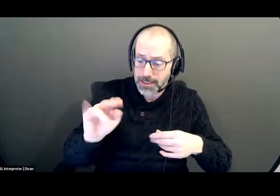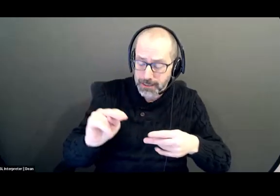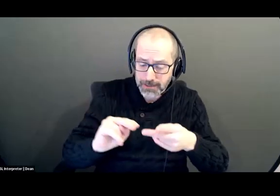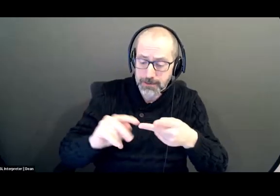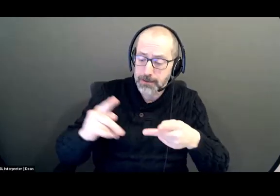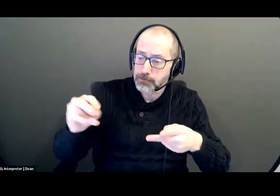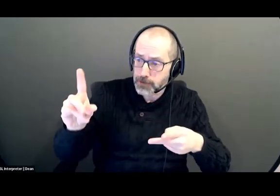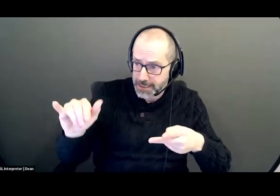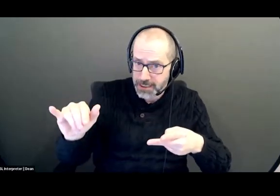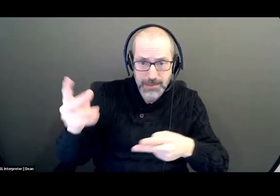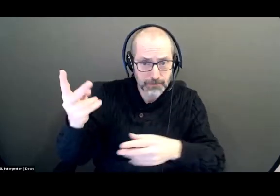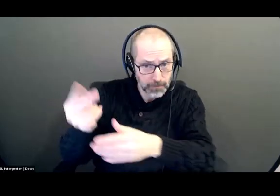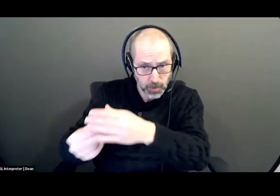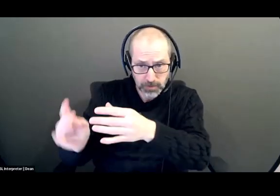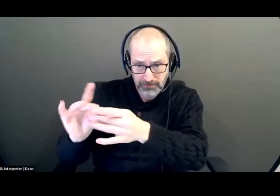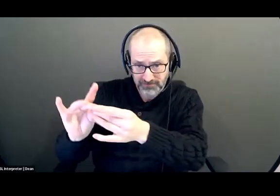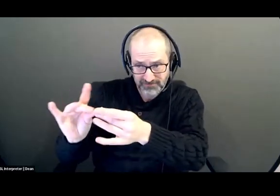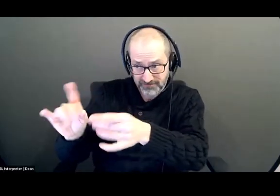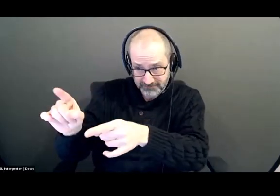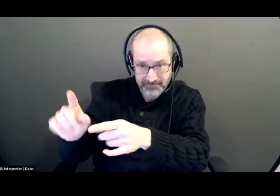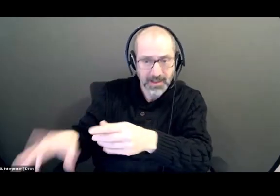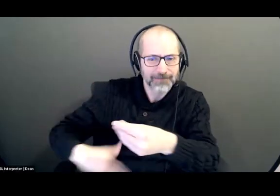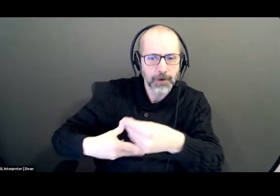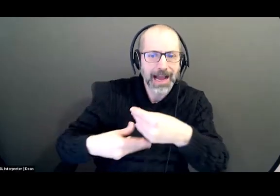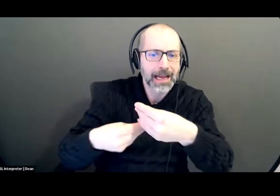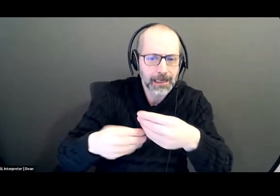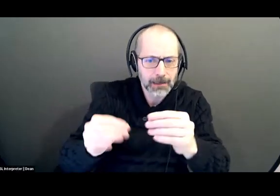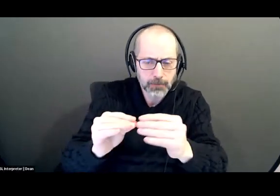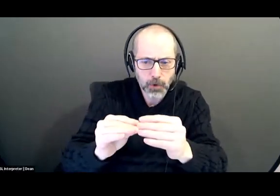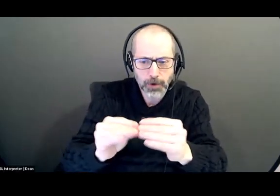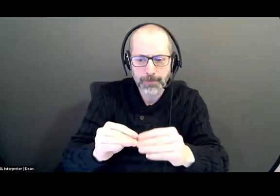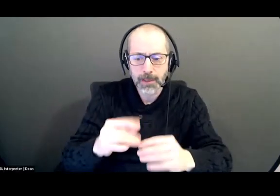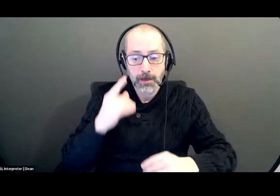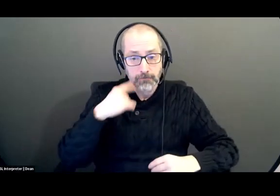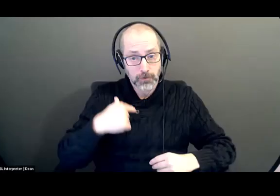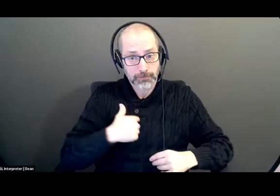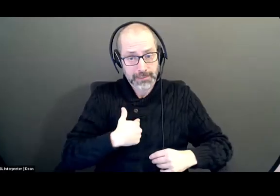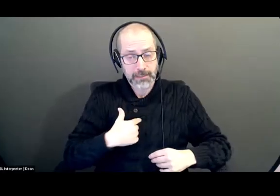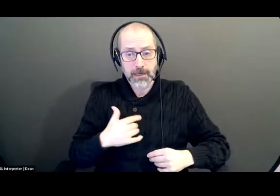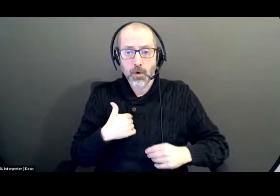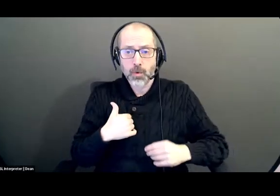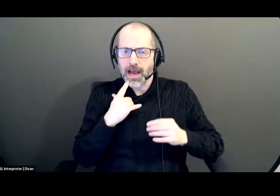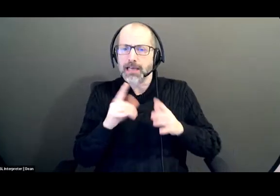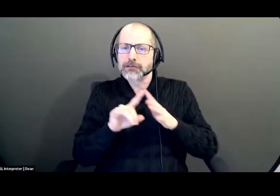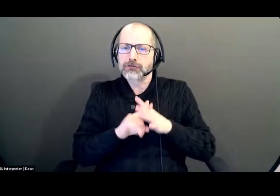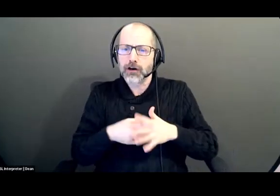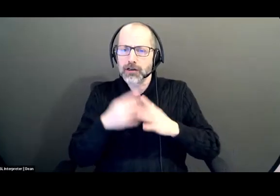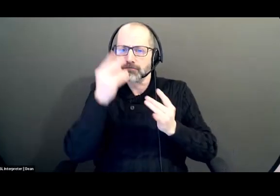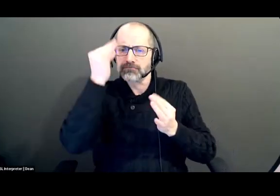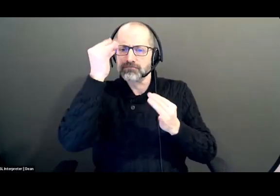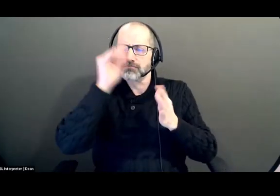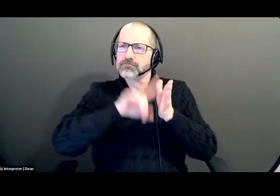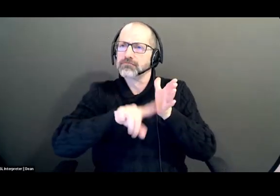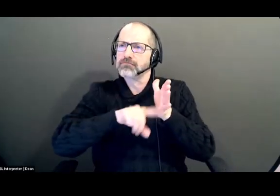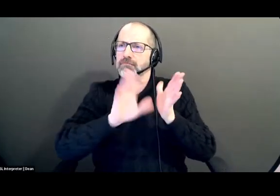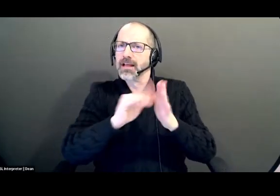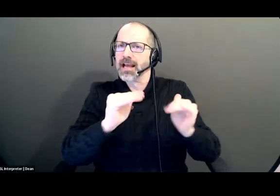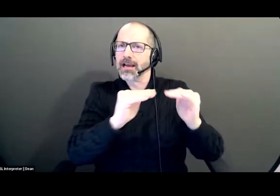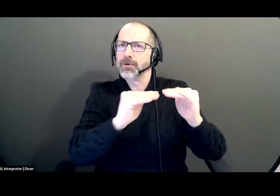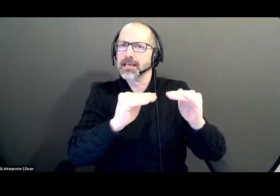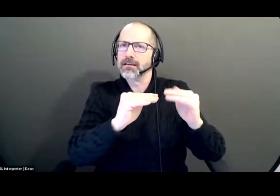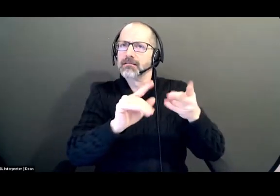older adults. And so I think, with Roslyn's guidance and our team approach, sitting in